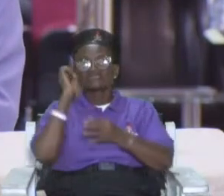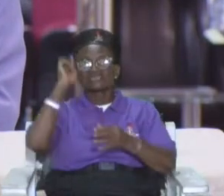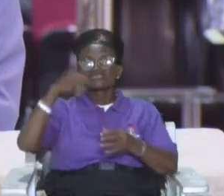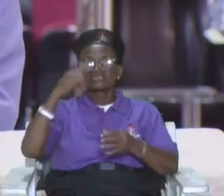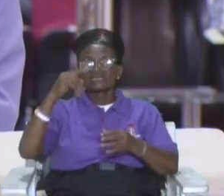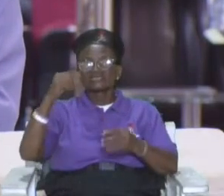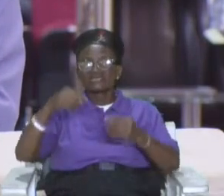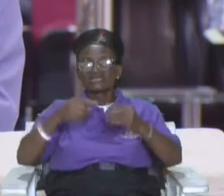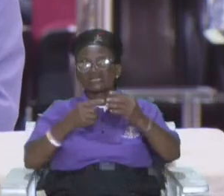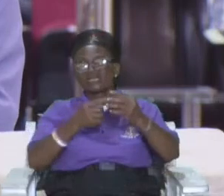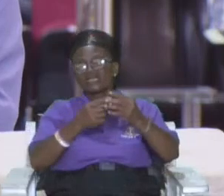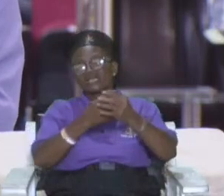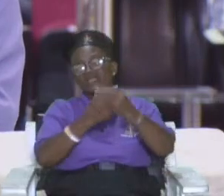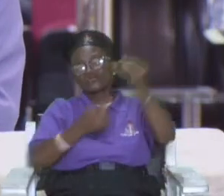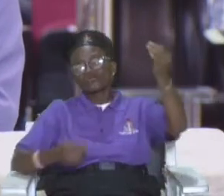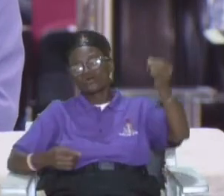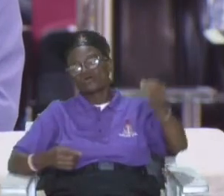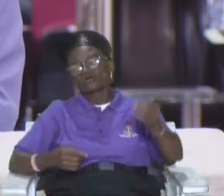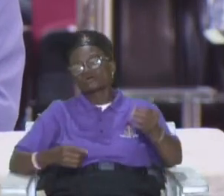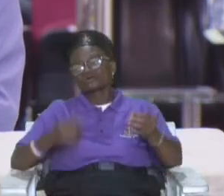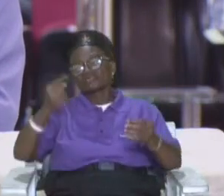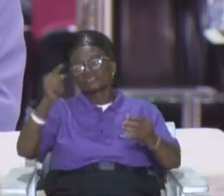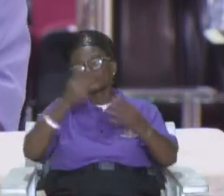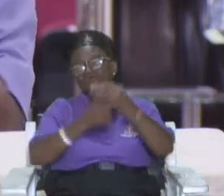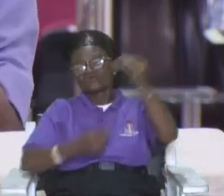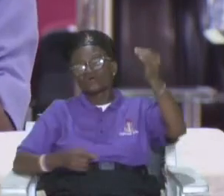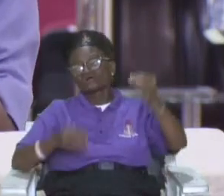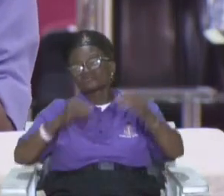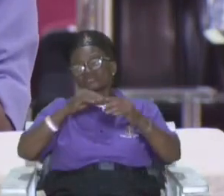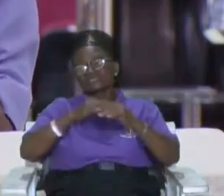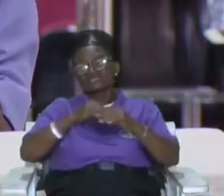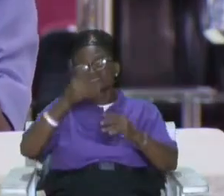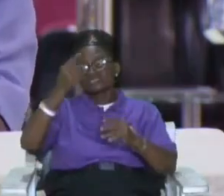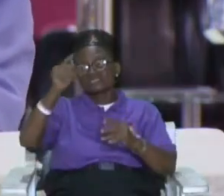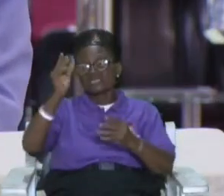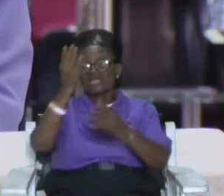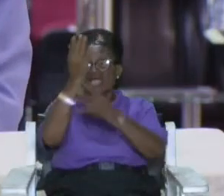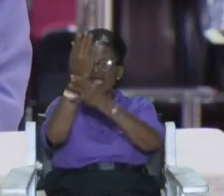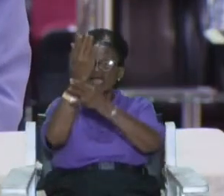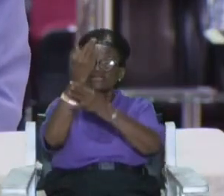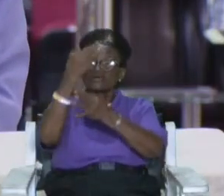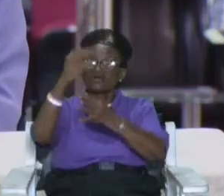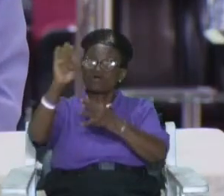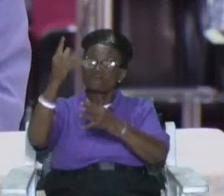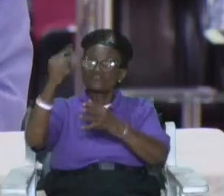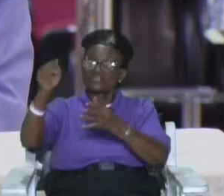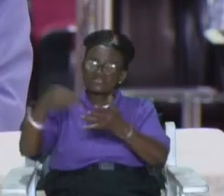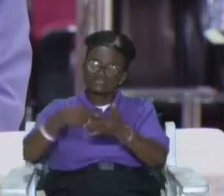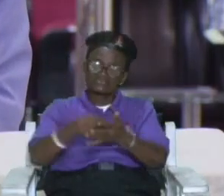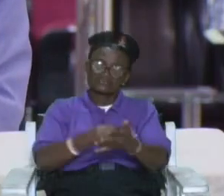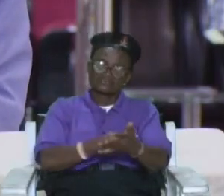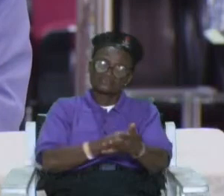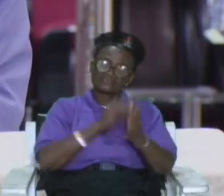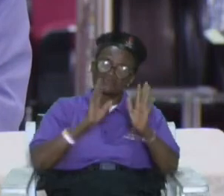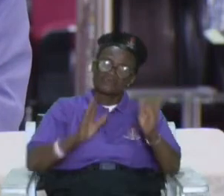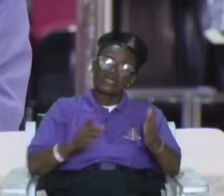The rod in the hand of a shepherd is what makes the shepherd a shepherd.